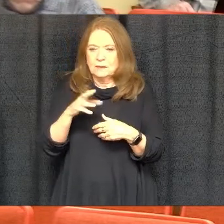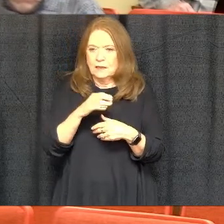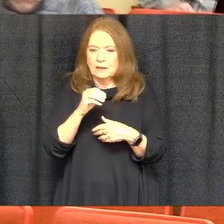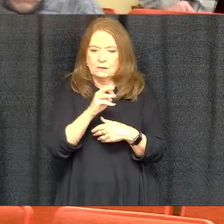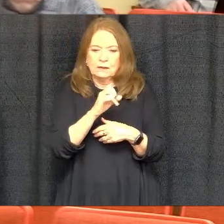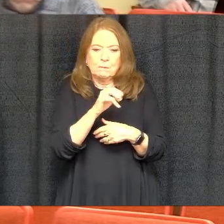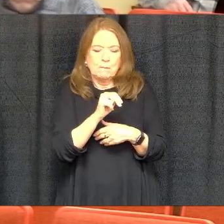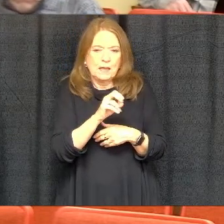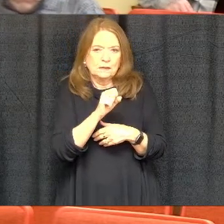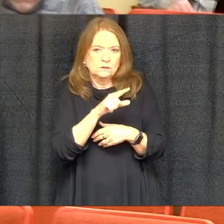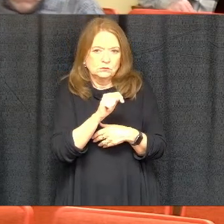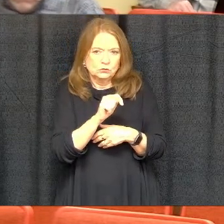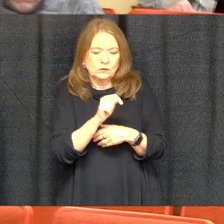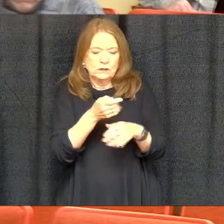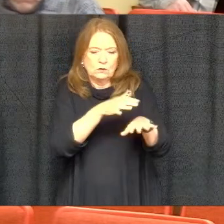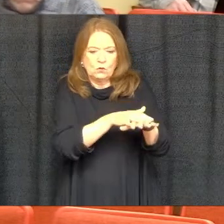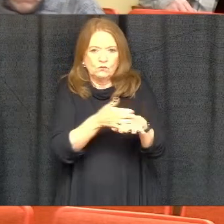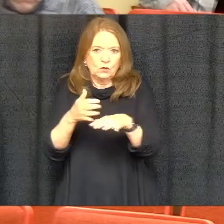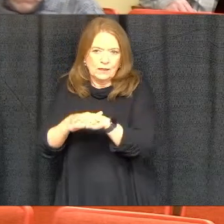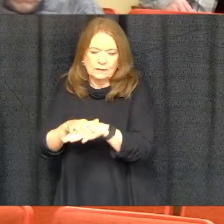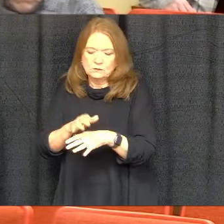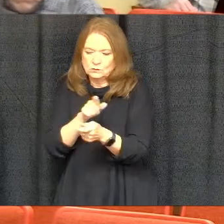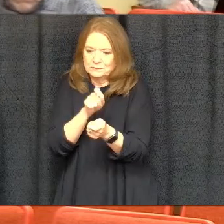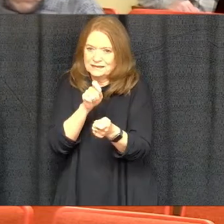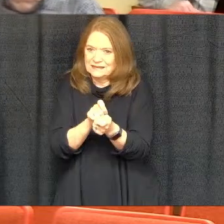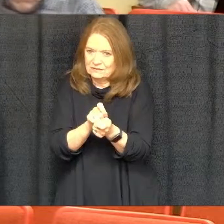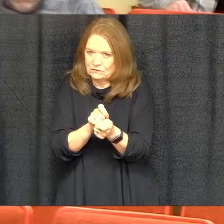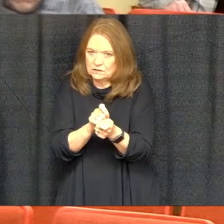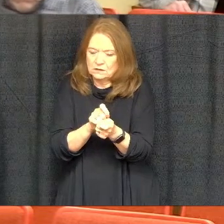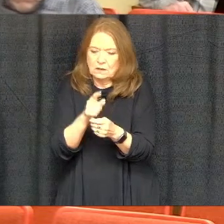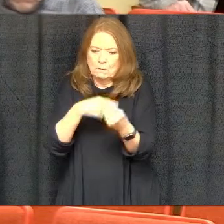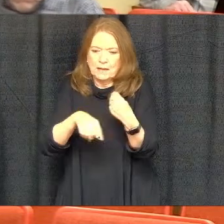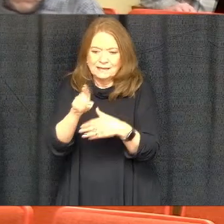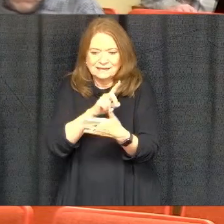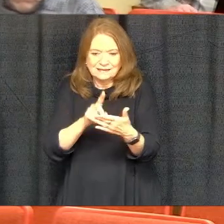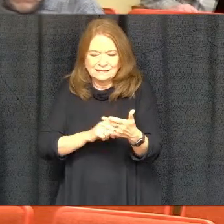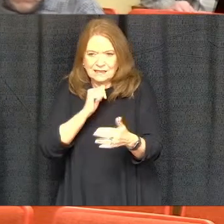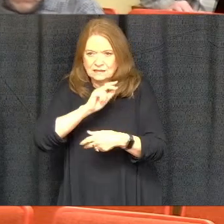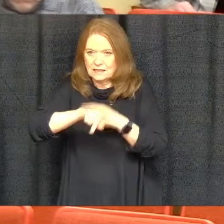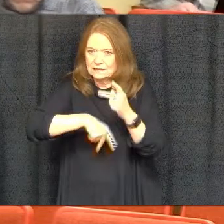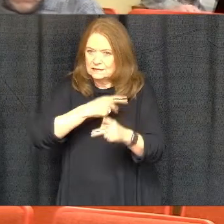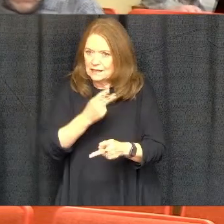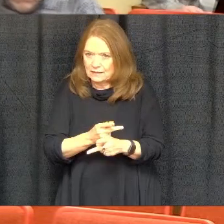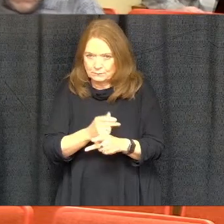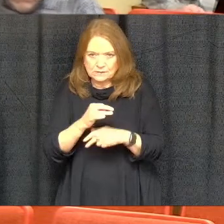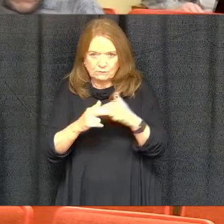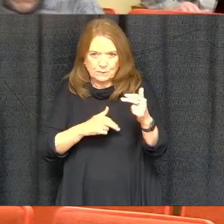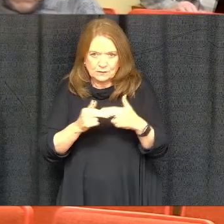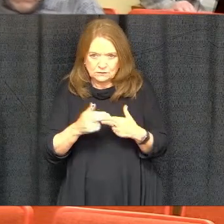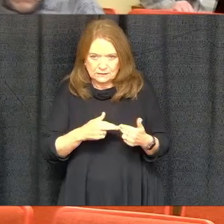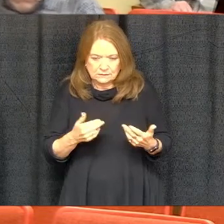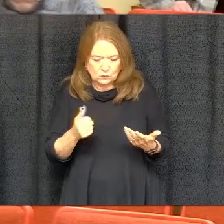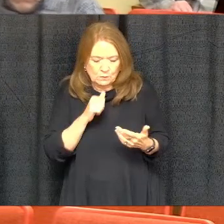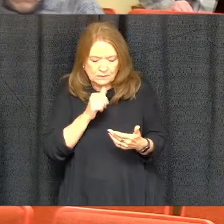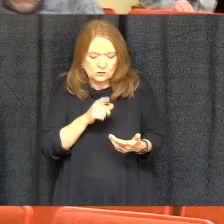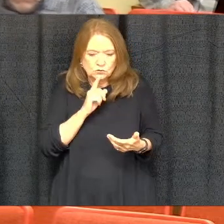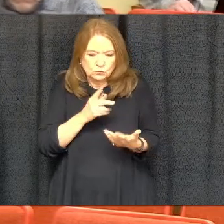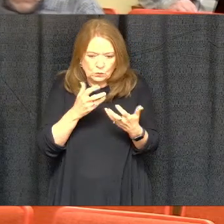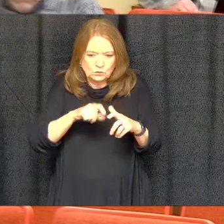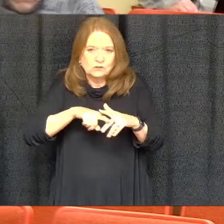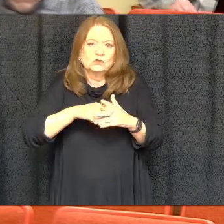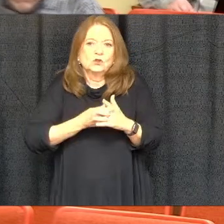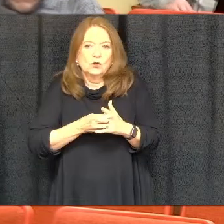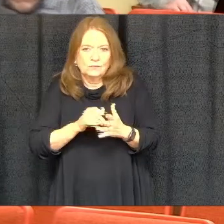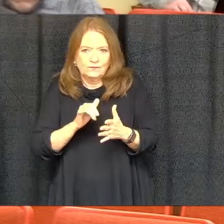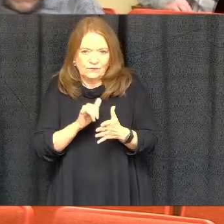design overlays. So they're specifically just about design, not about types of units. So I'm not sure we want to start that,